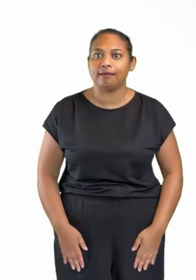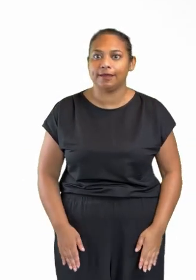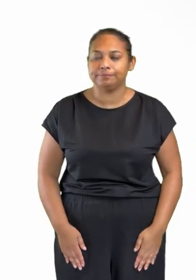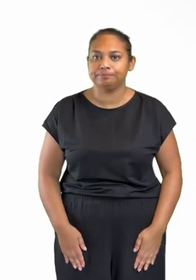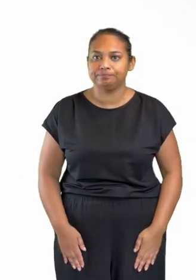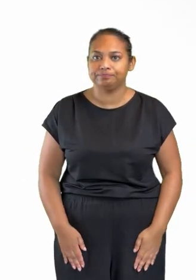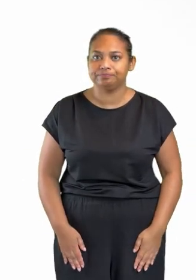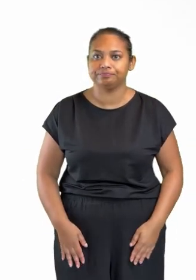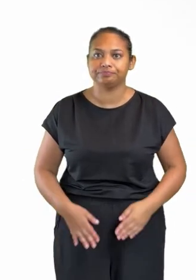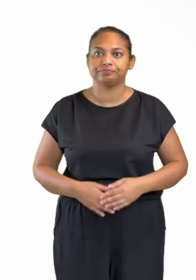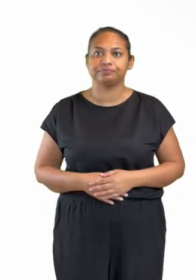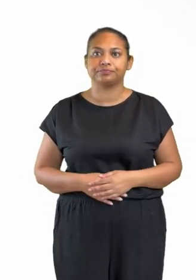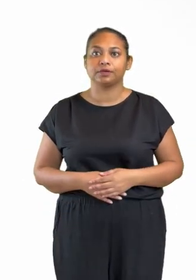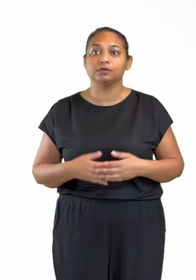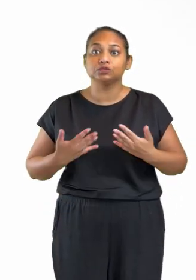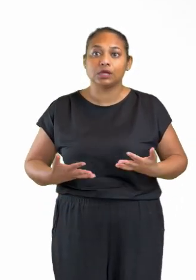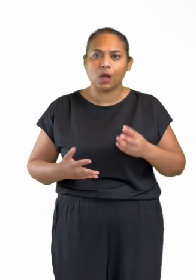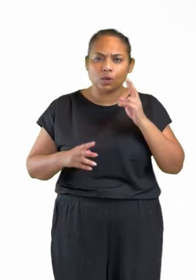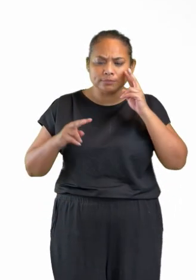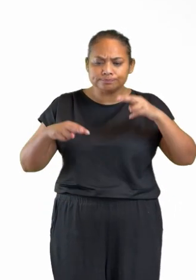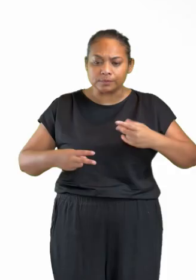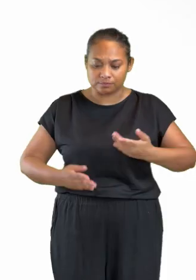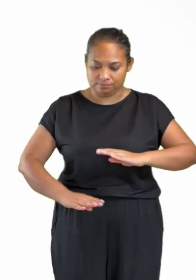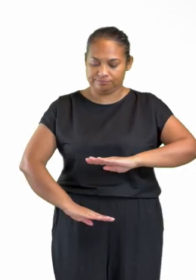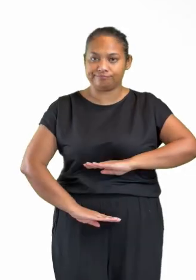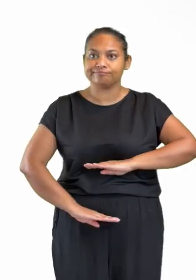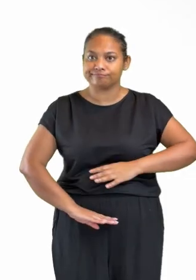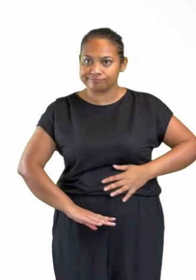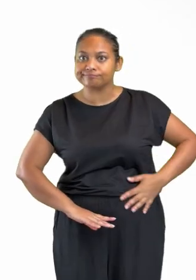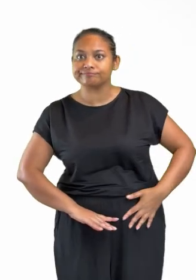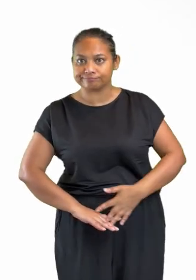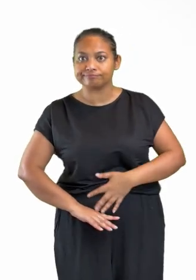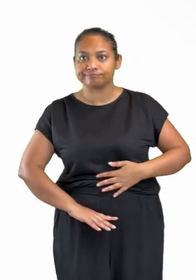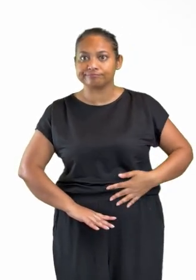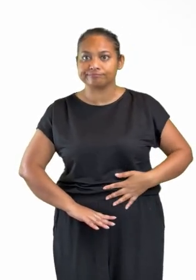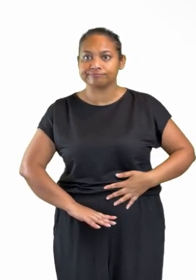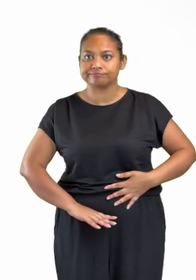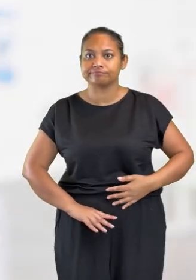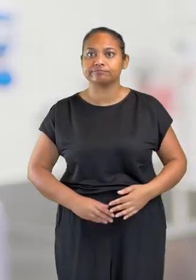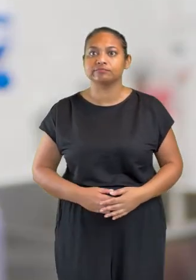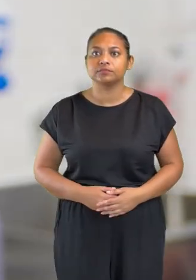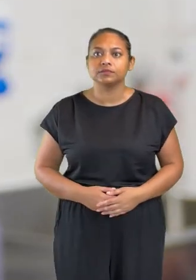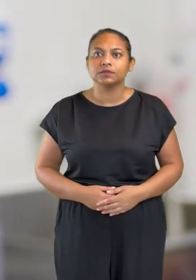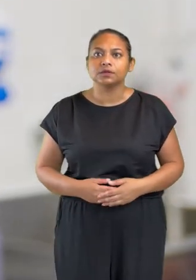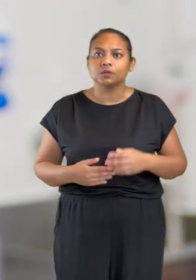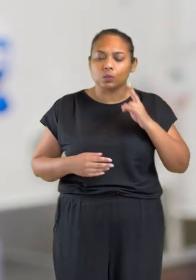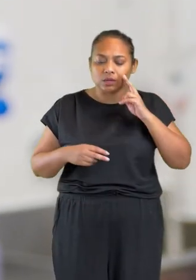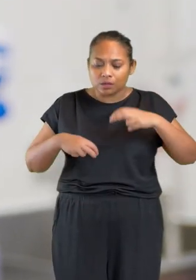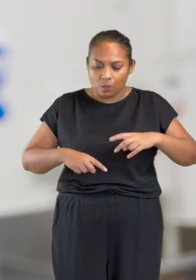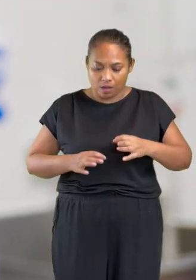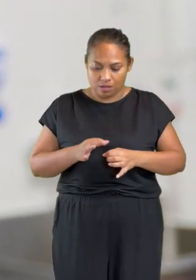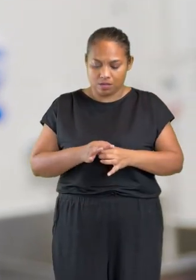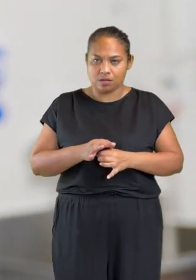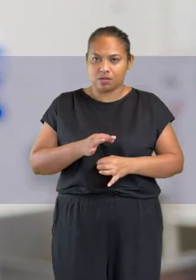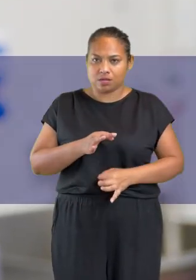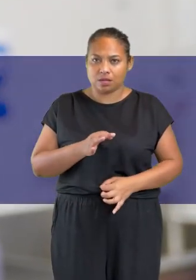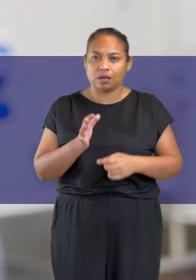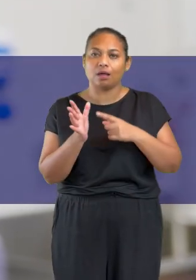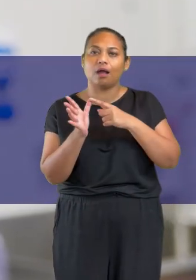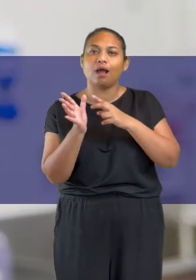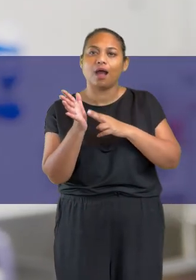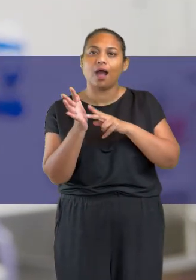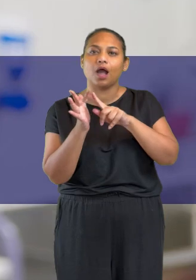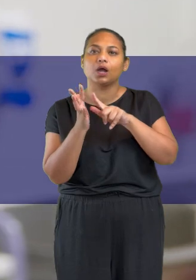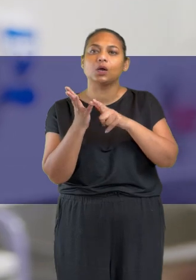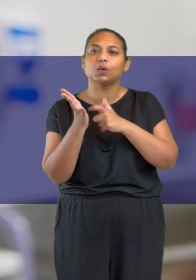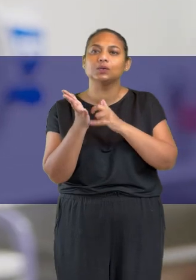legs. Okay. We're going to be looking at the part that runs through your abdomen. Right. What we're looking for today is an aneurysm. An aneurysm is